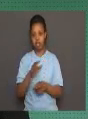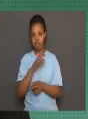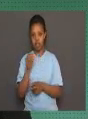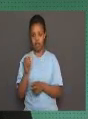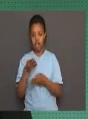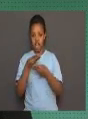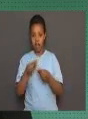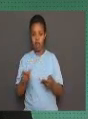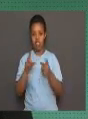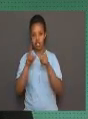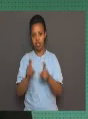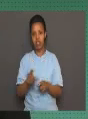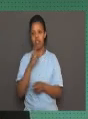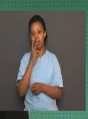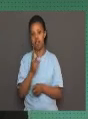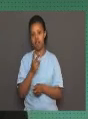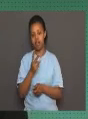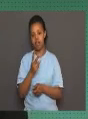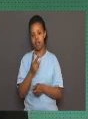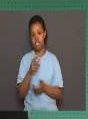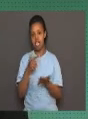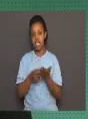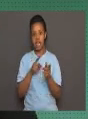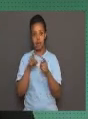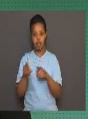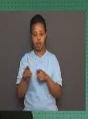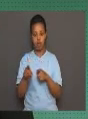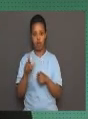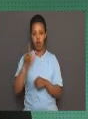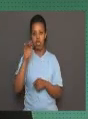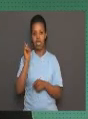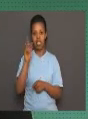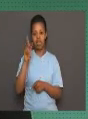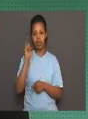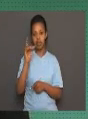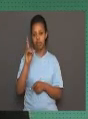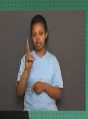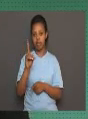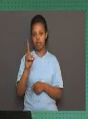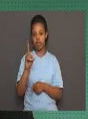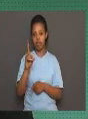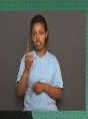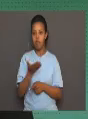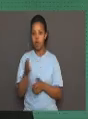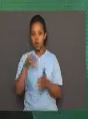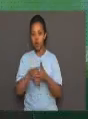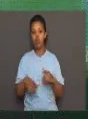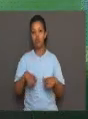the emulsion test to determine the presence of lipids in a